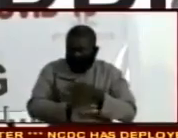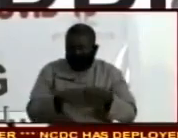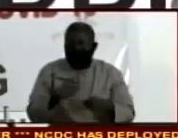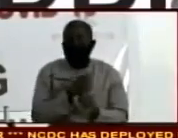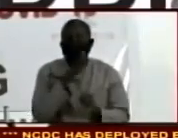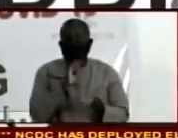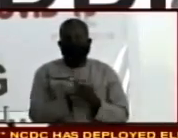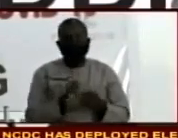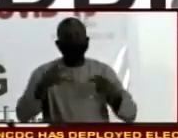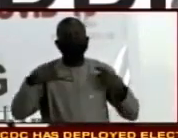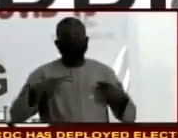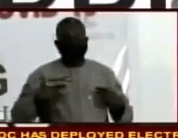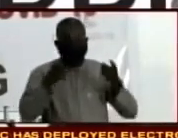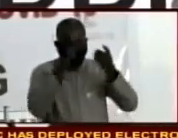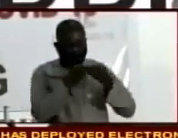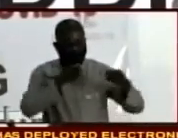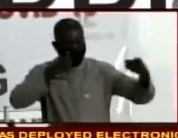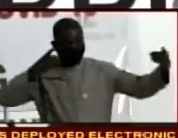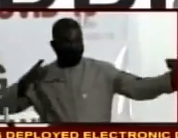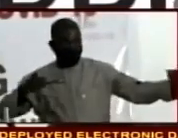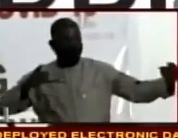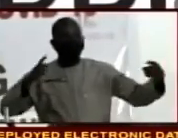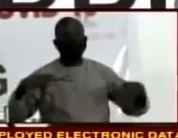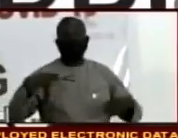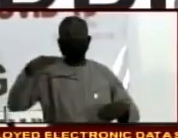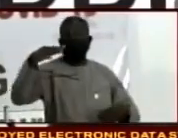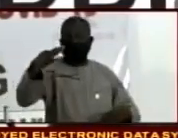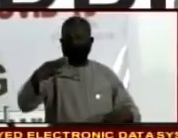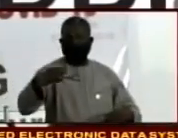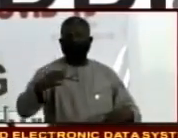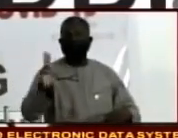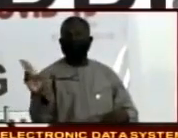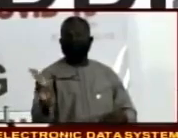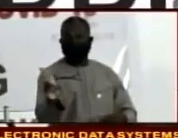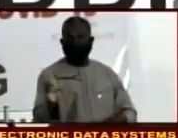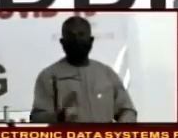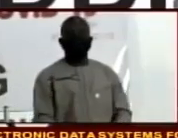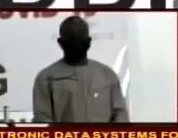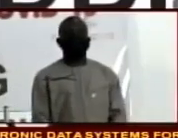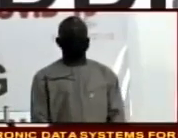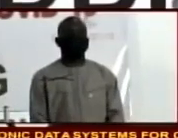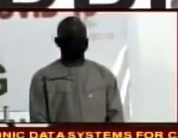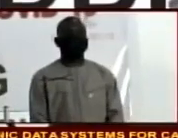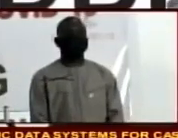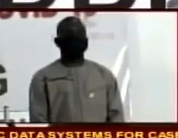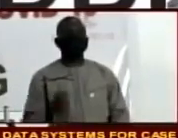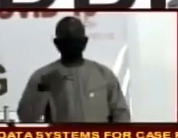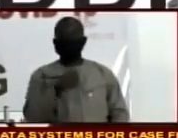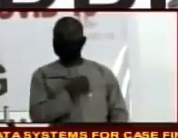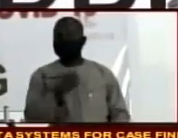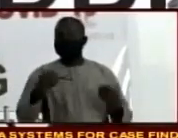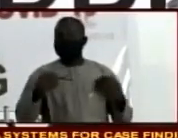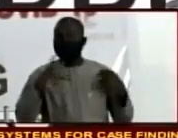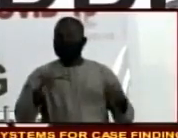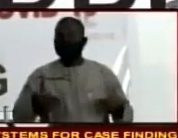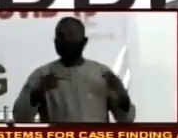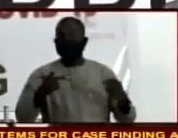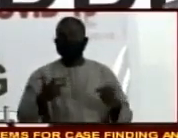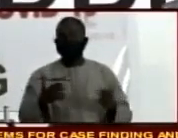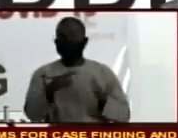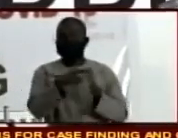distancing applies, as well as rules around mass gatherings. We have provided guidance